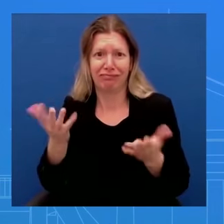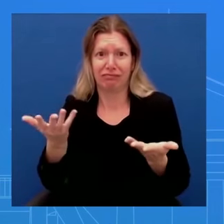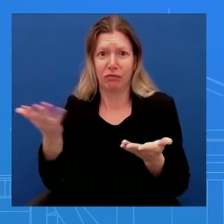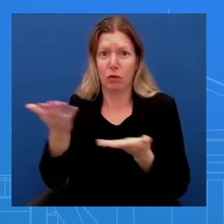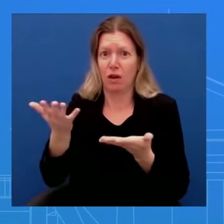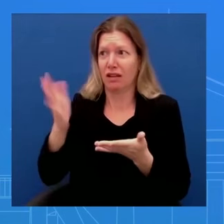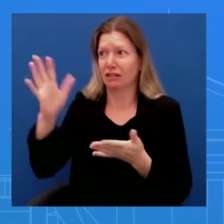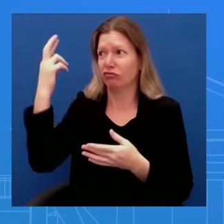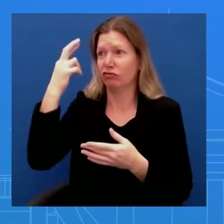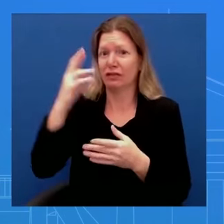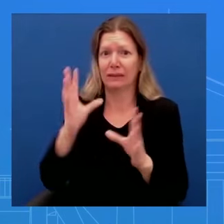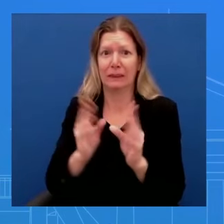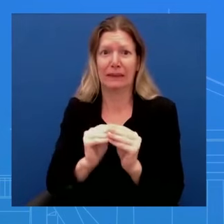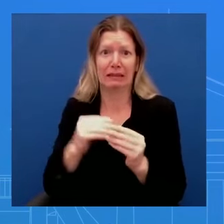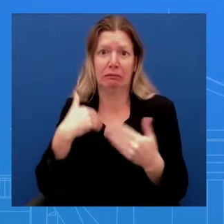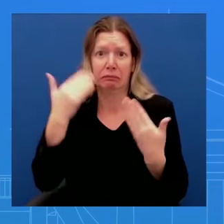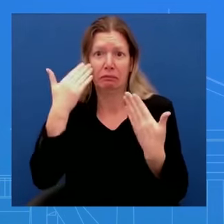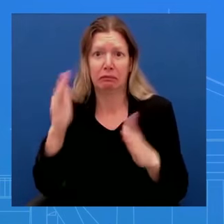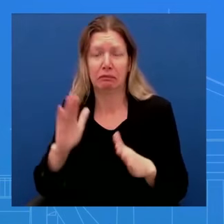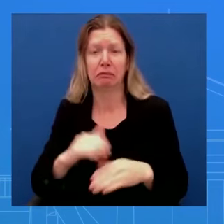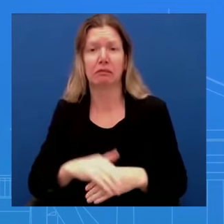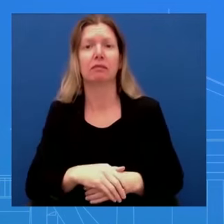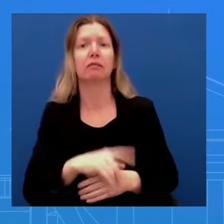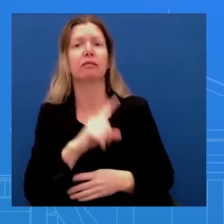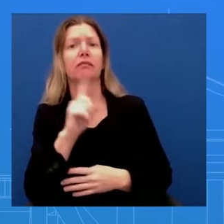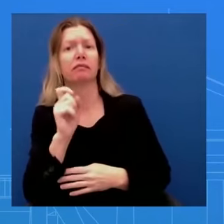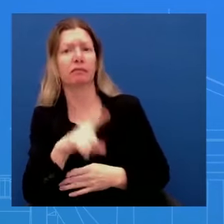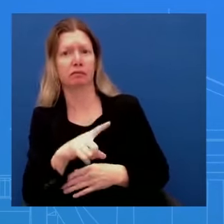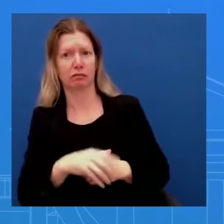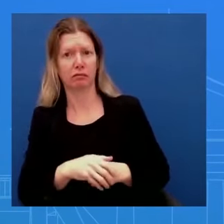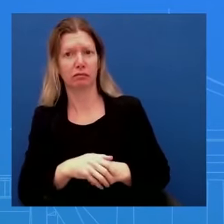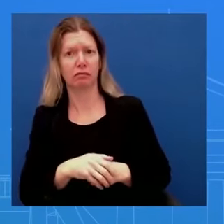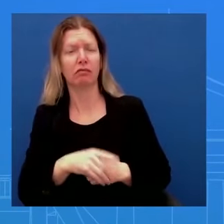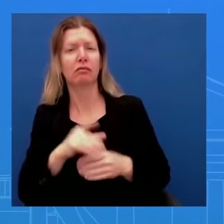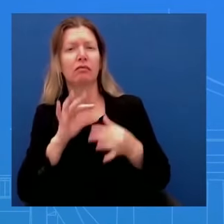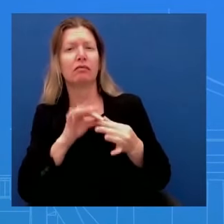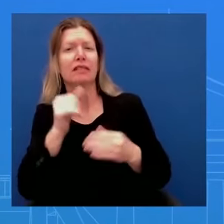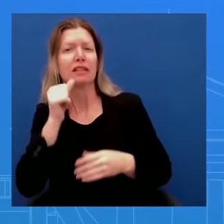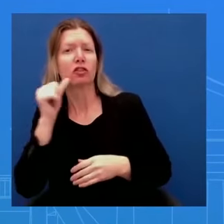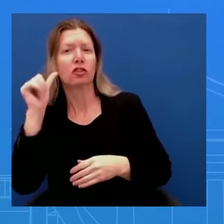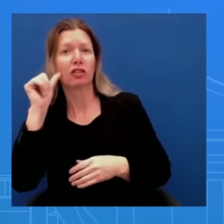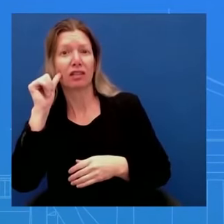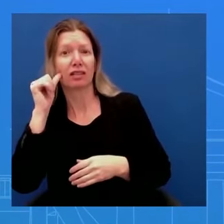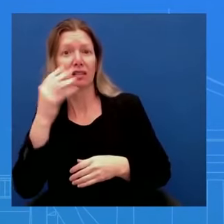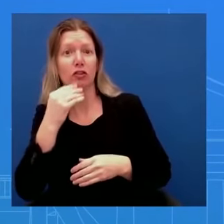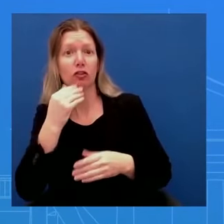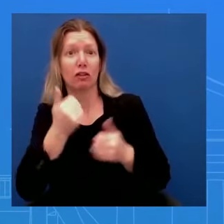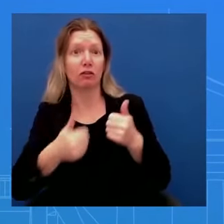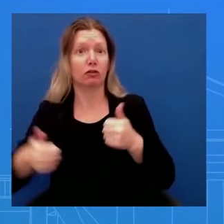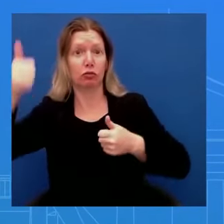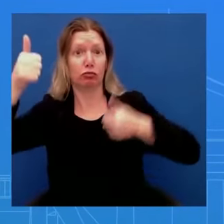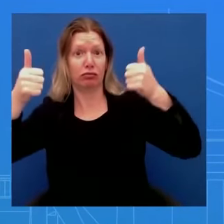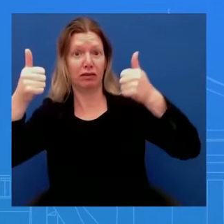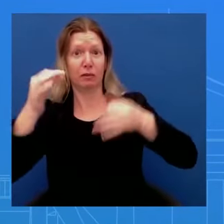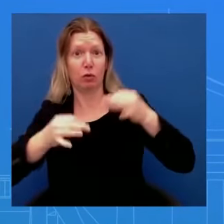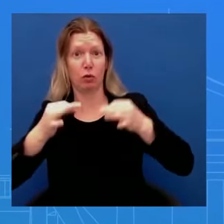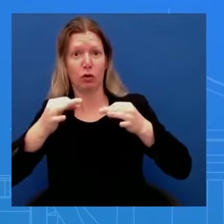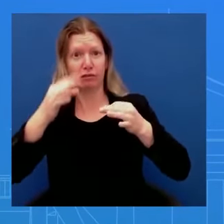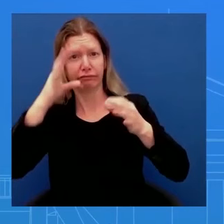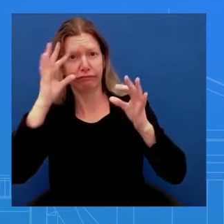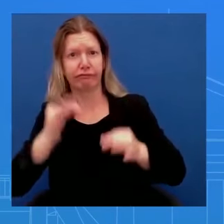follow up on a question my colleague asked yesterday. The Israeli Supreme Court's decision to prevent journalists from accessing Gaza and being